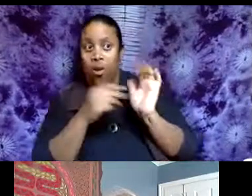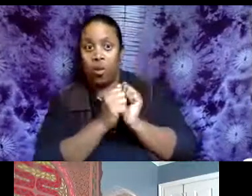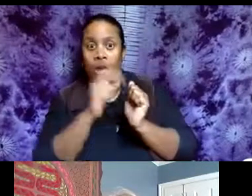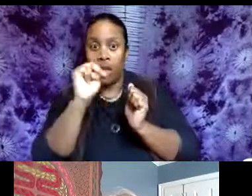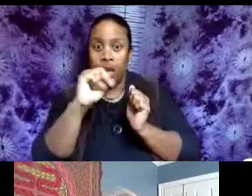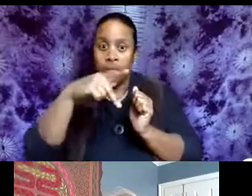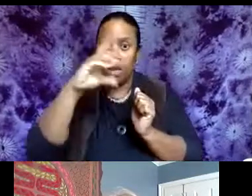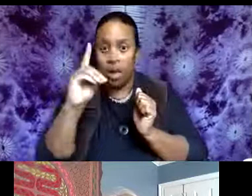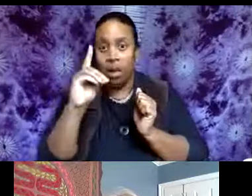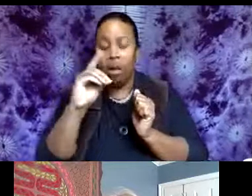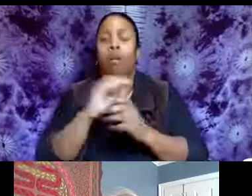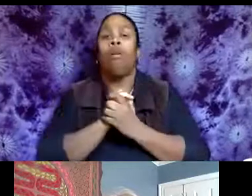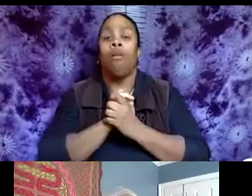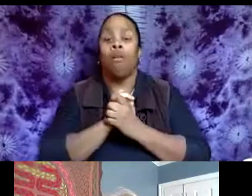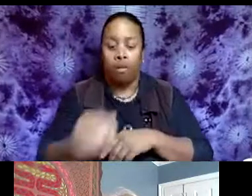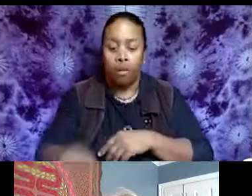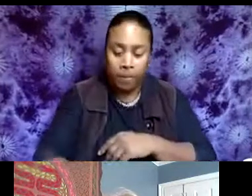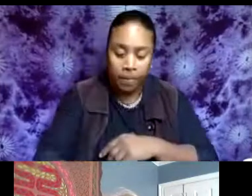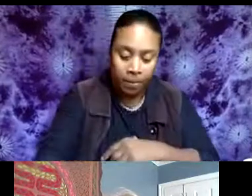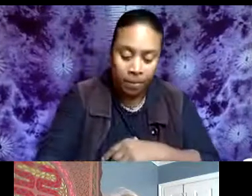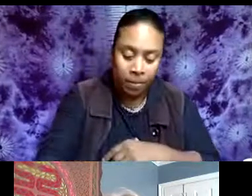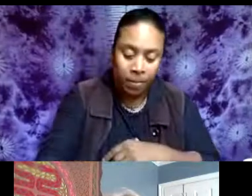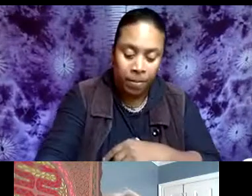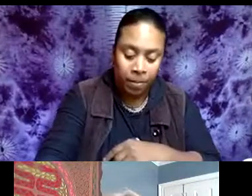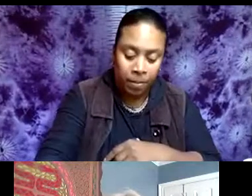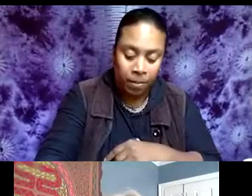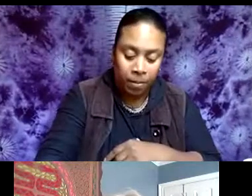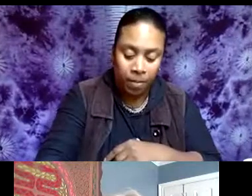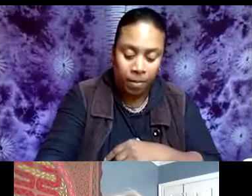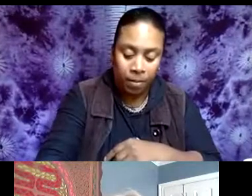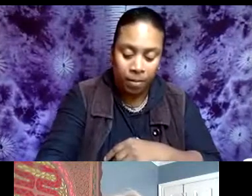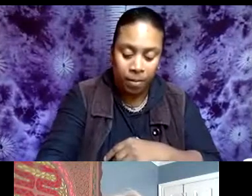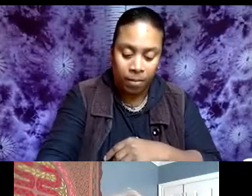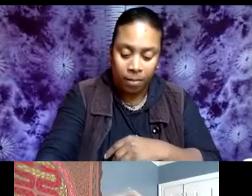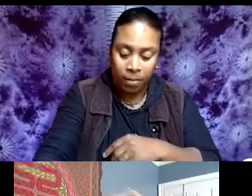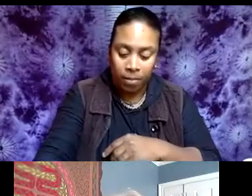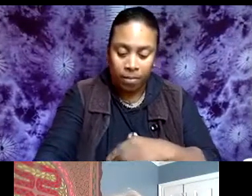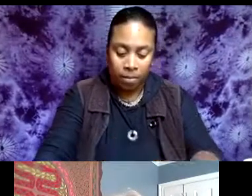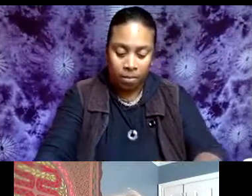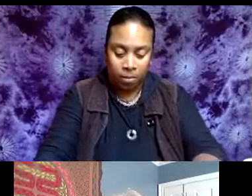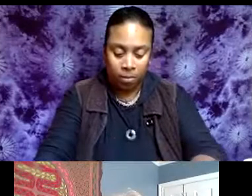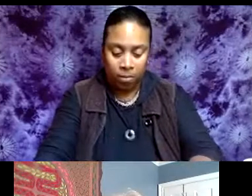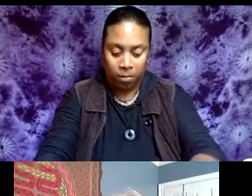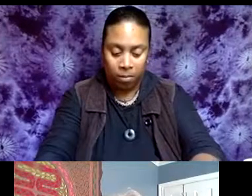And I've really been working in the last few years on setting boundaries